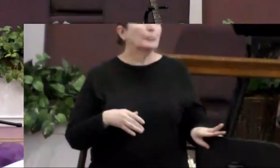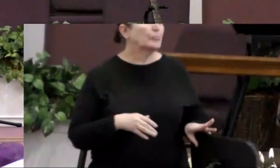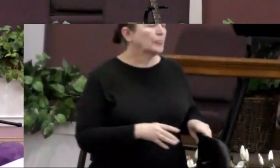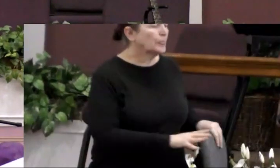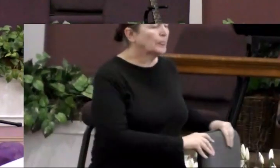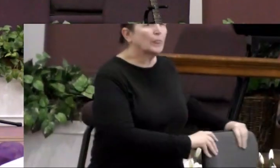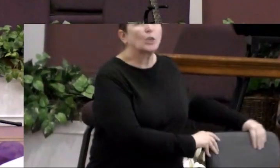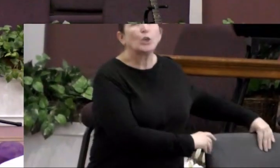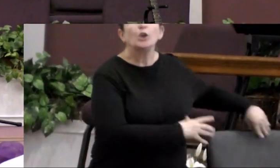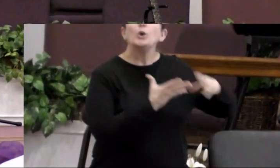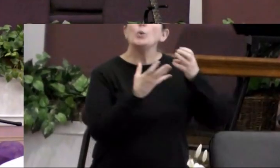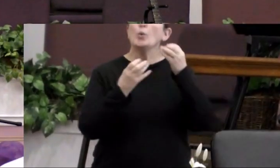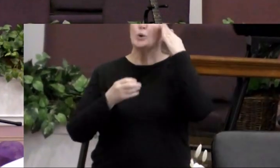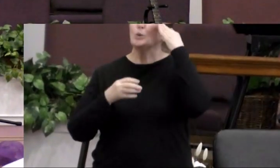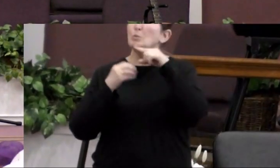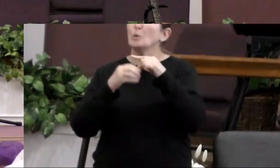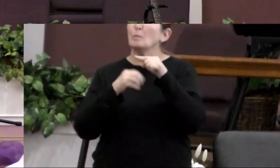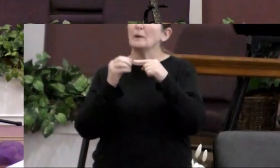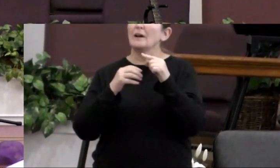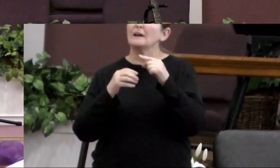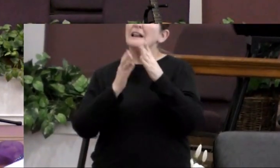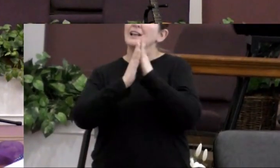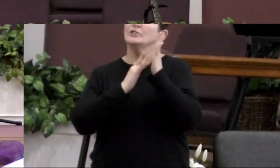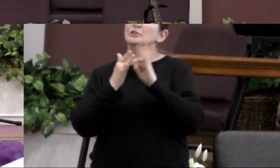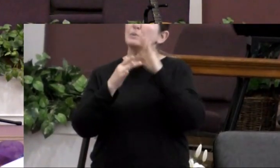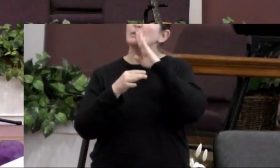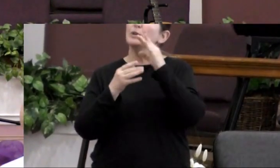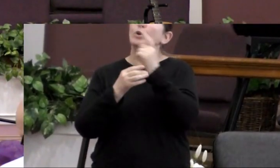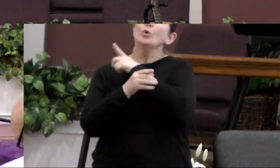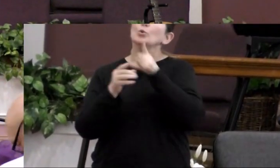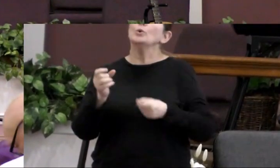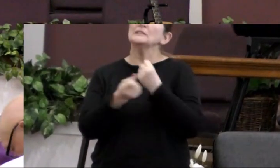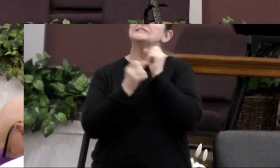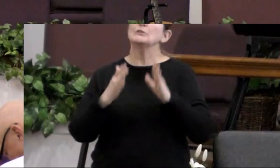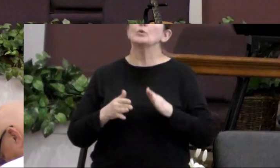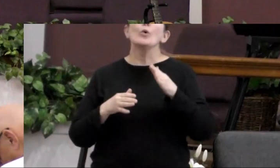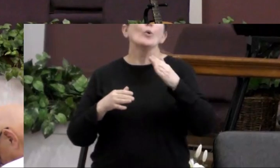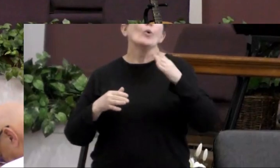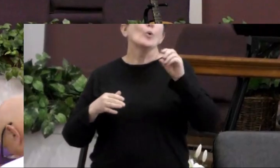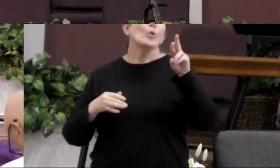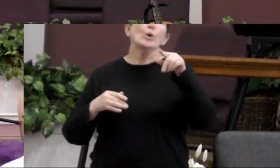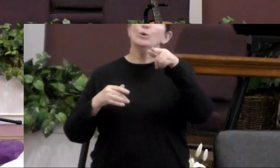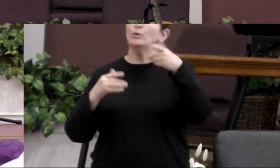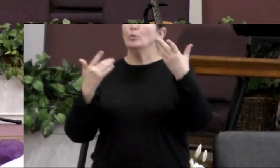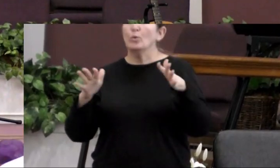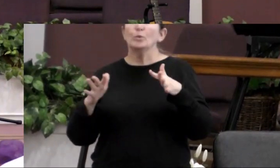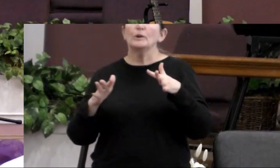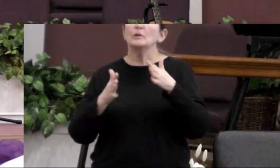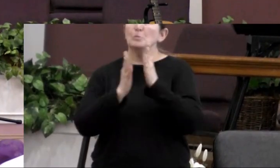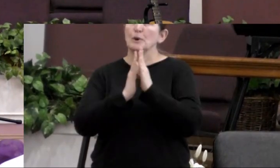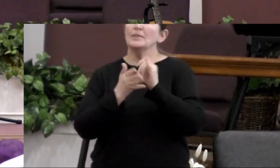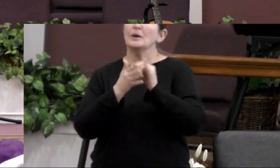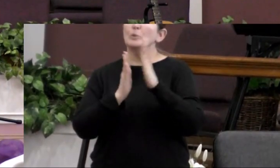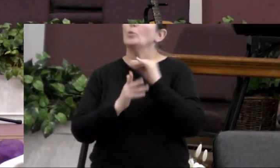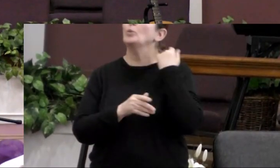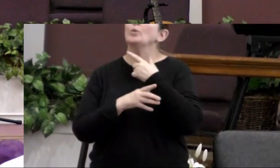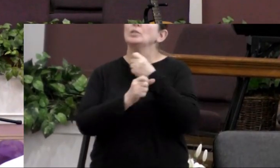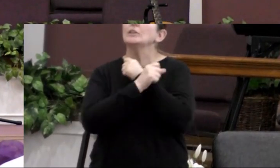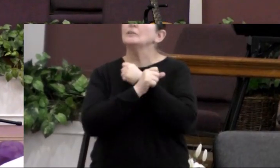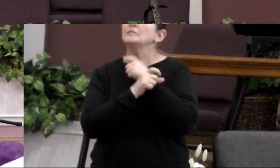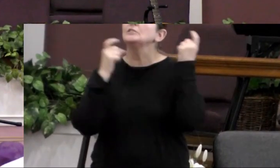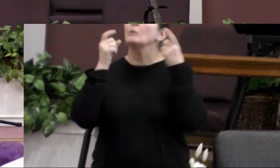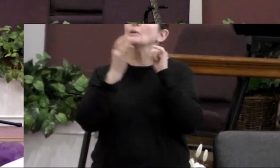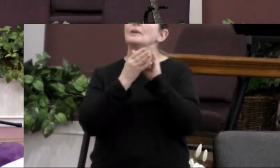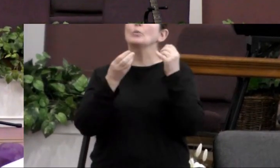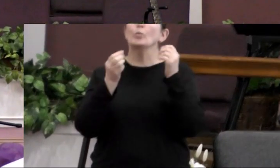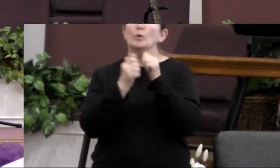prayer right where you were seated and asked him to come into your life and be your Lord and Savior, we would love to celebrate that with you. And we would love to help you in this